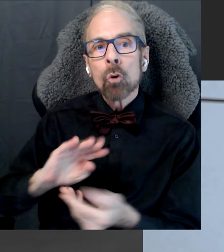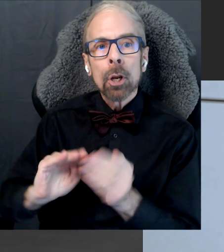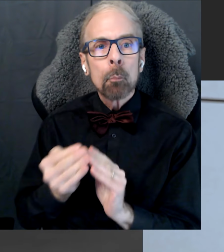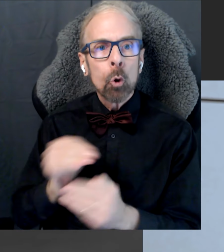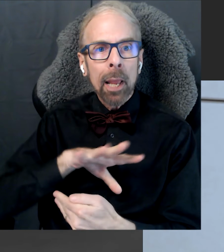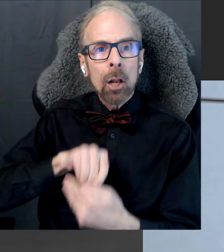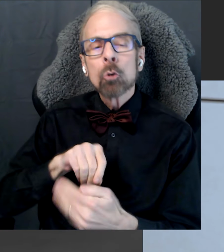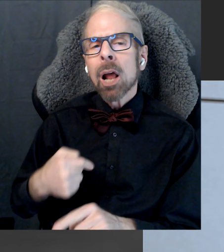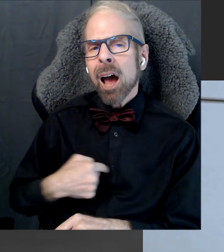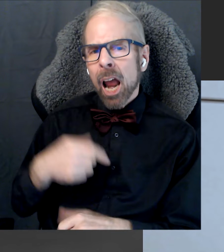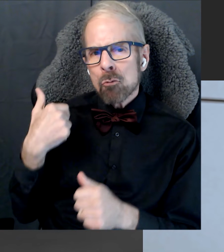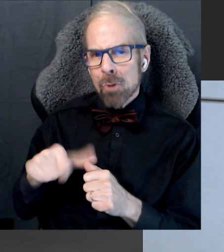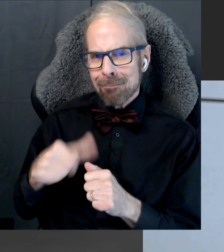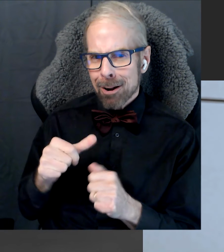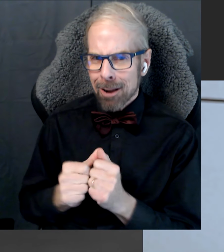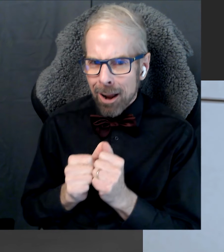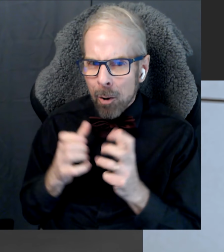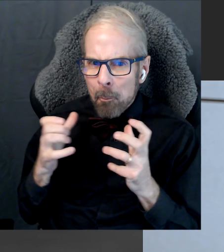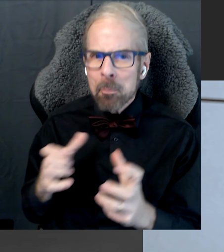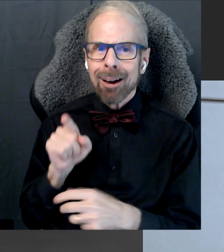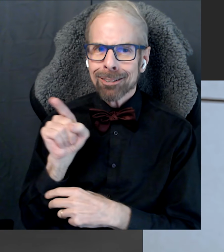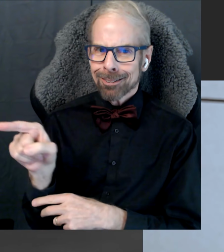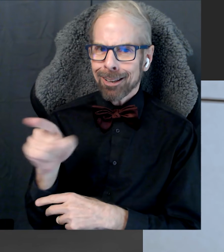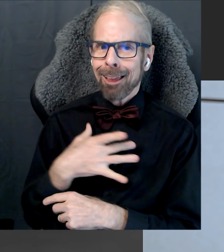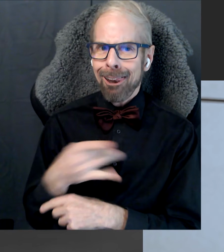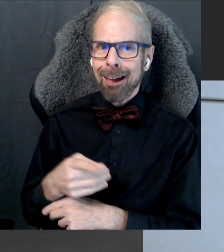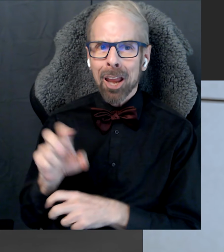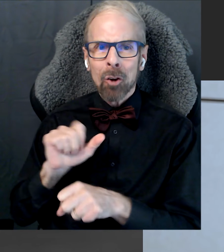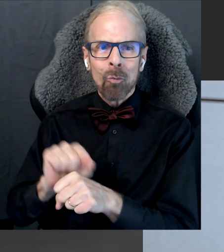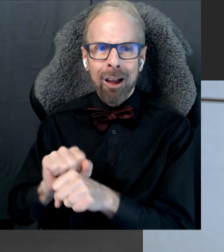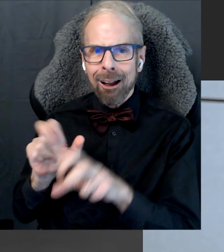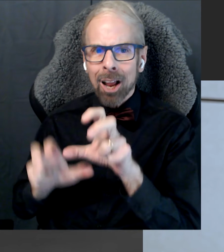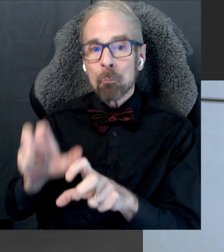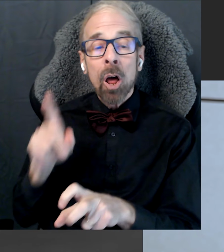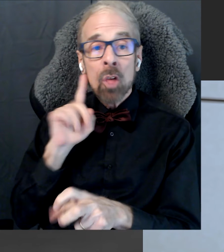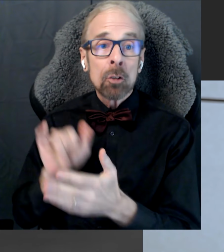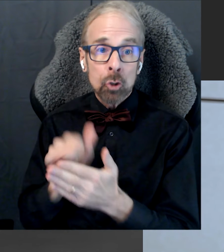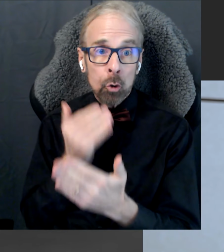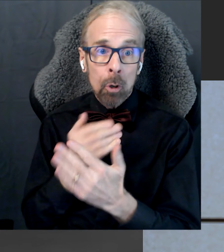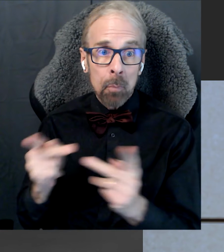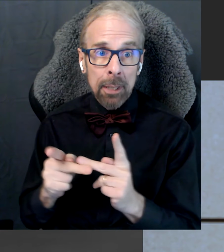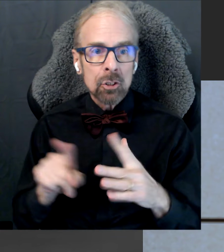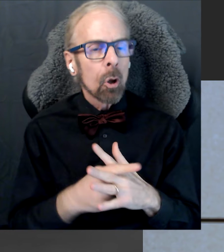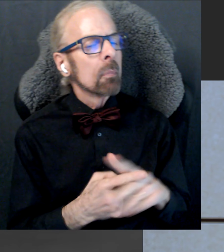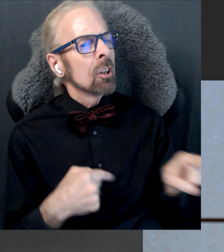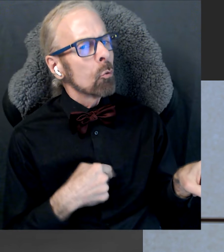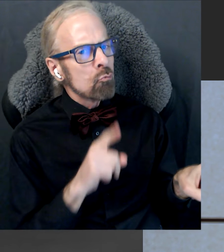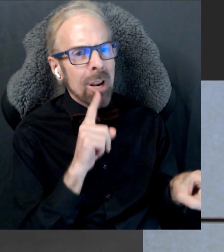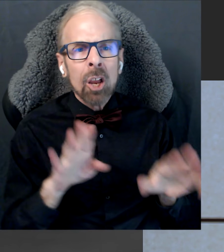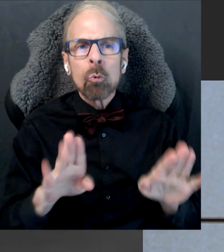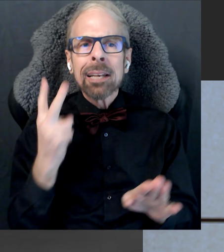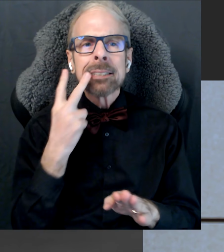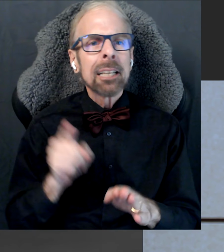I kind of remembered how much he liked rock climbing and thought maybe that would be a good place to start. It's been great seeing